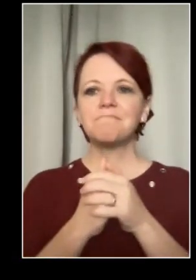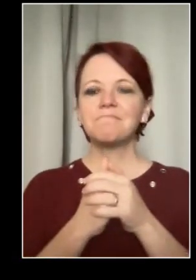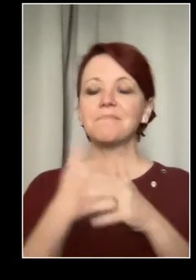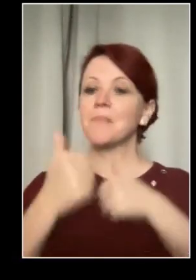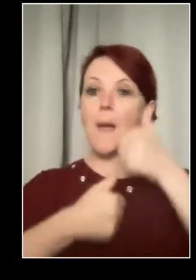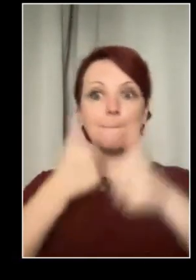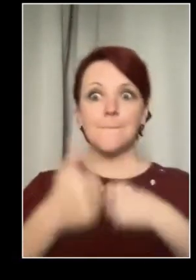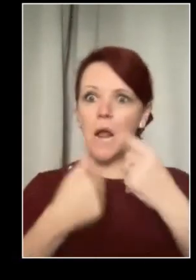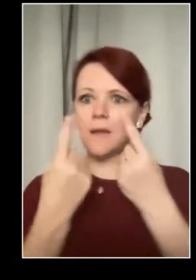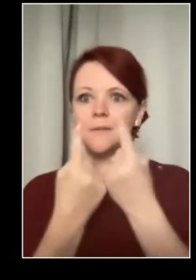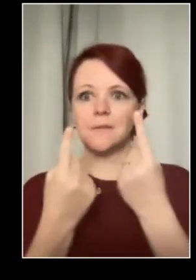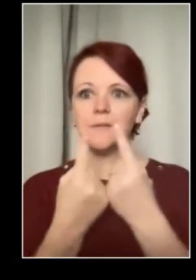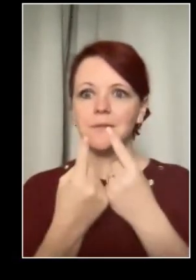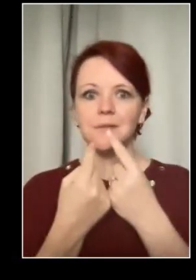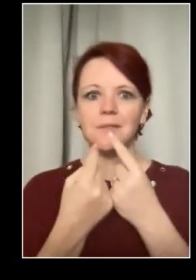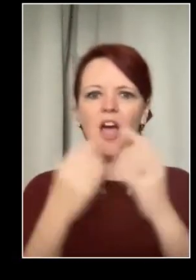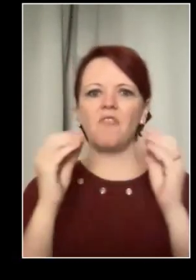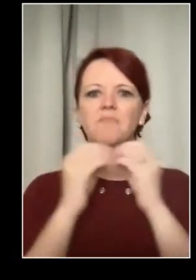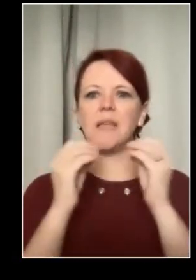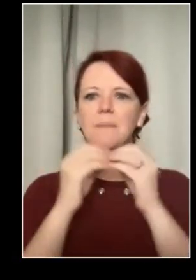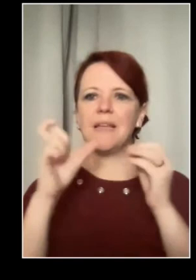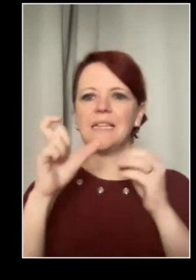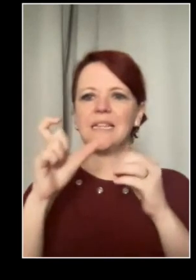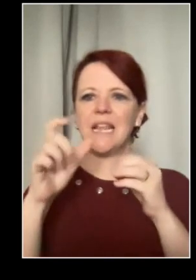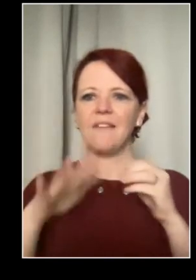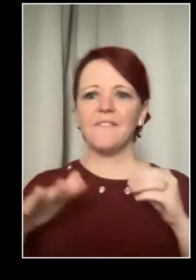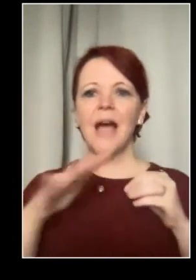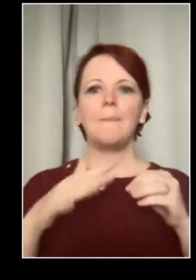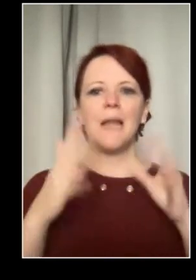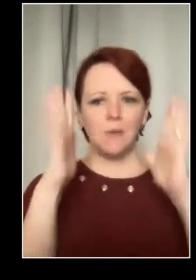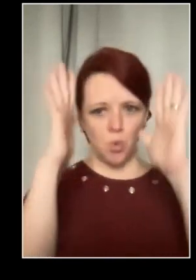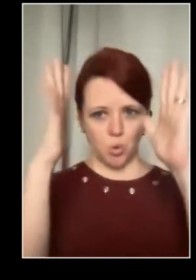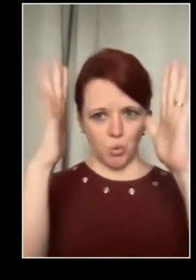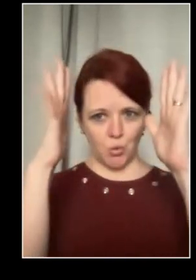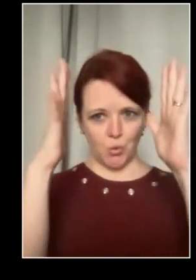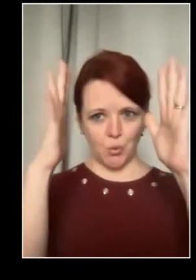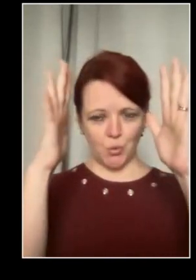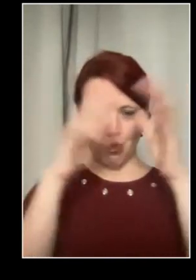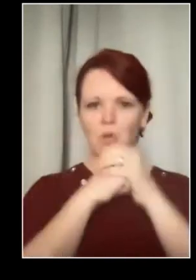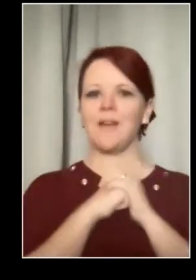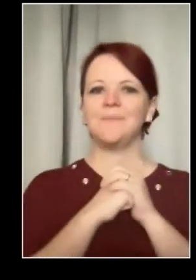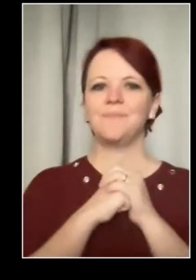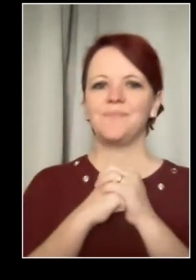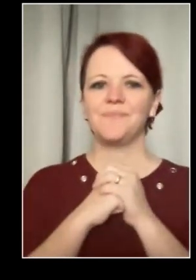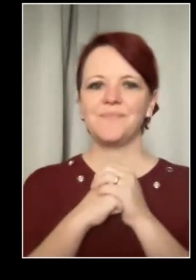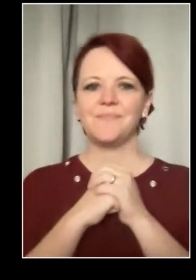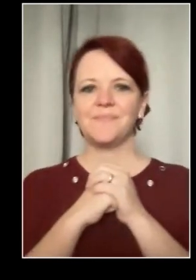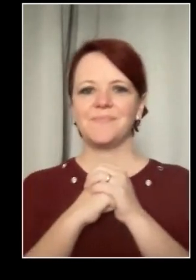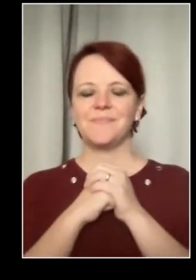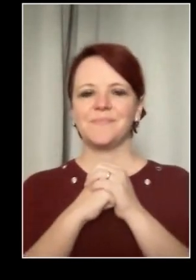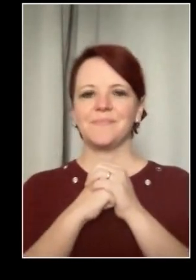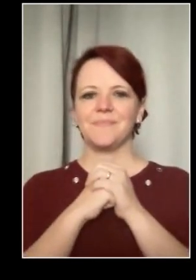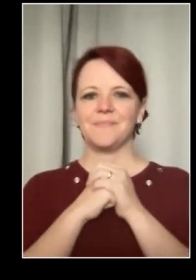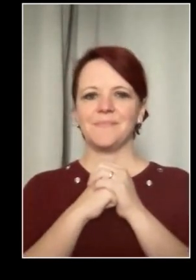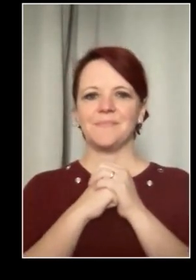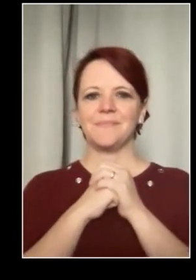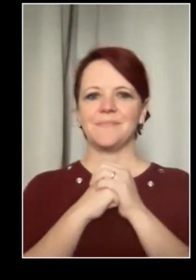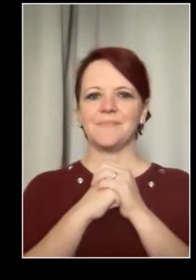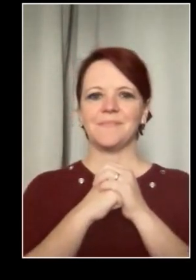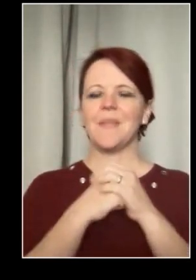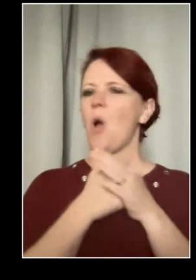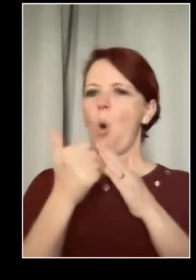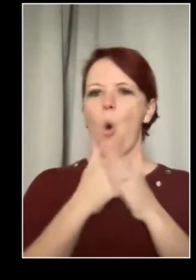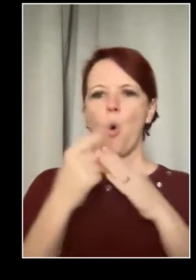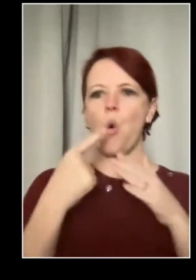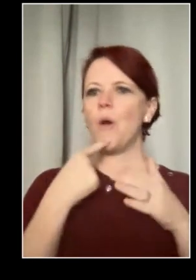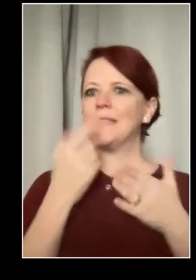stuff. Congratulations and big up the BBC family. Nice one. The only time you will hear me be not impartial is when I say definitely check out the BBC